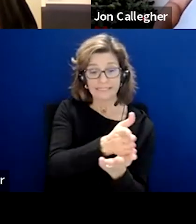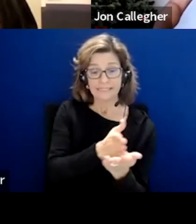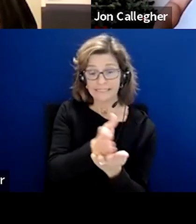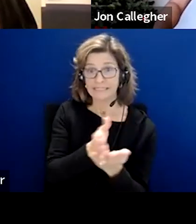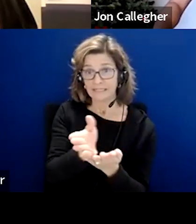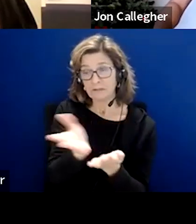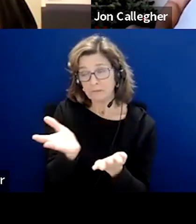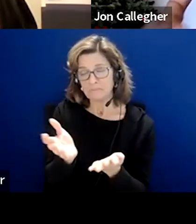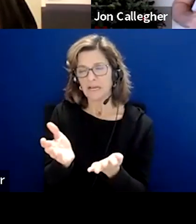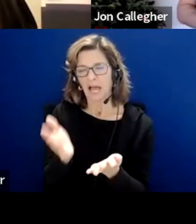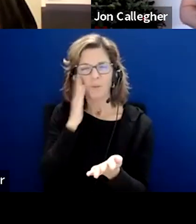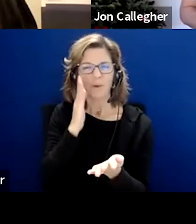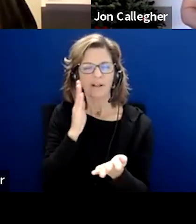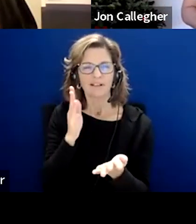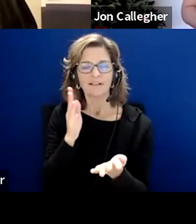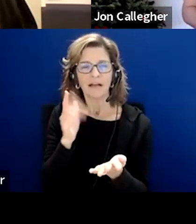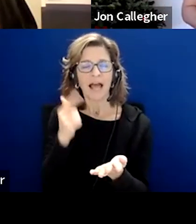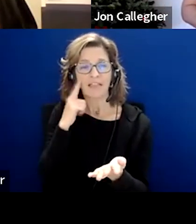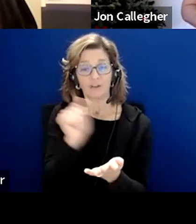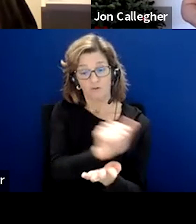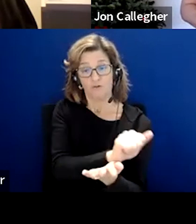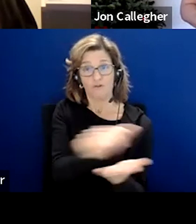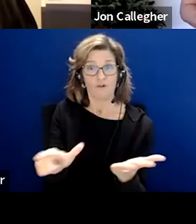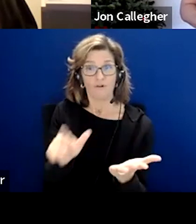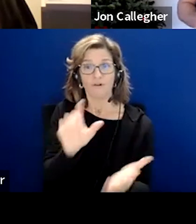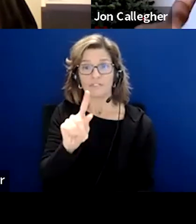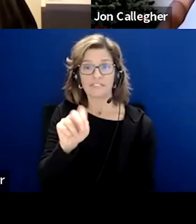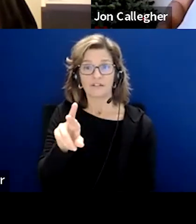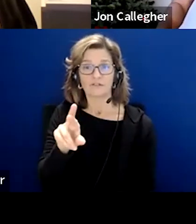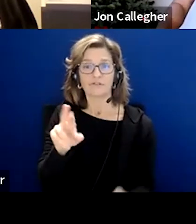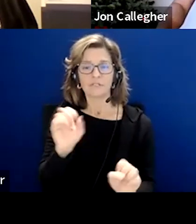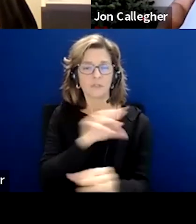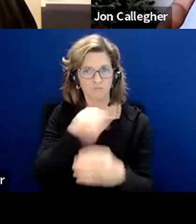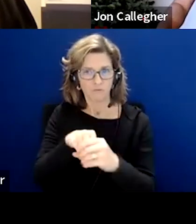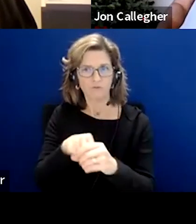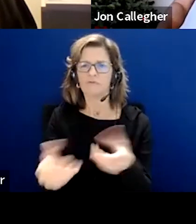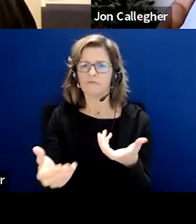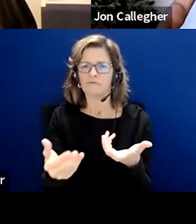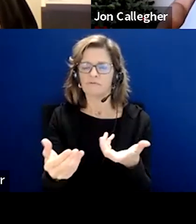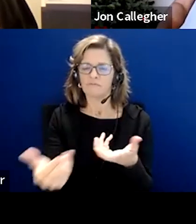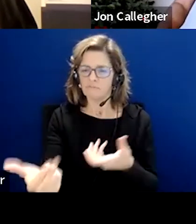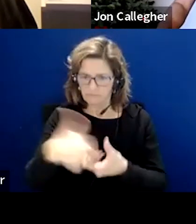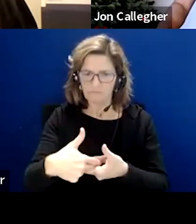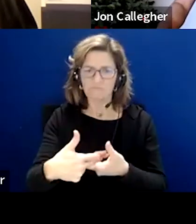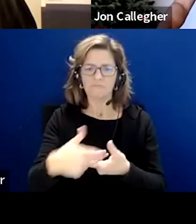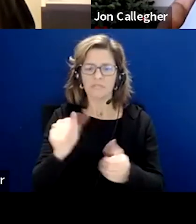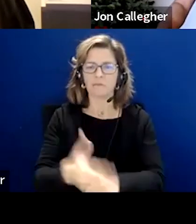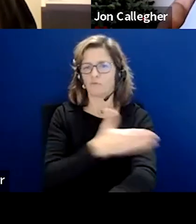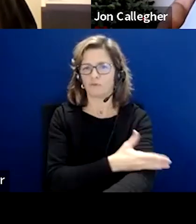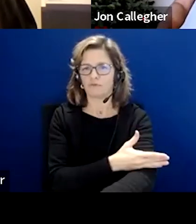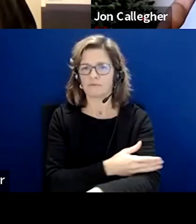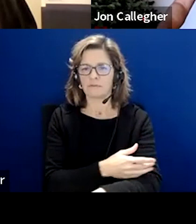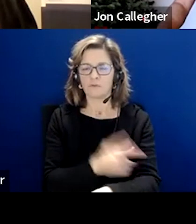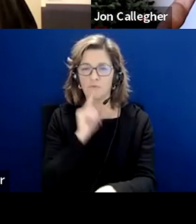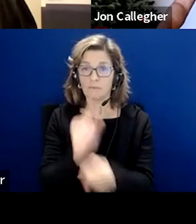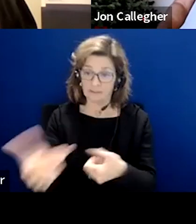sectors there can be improvement in participation, improvement in engagement. I